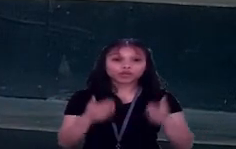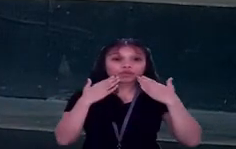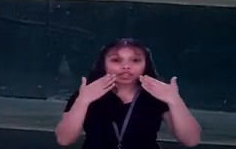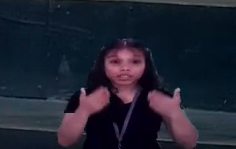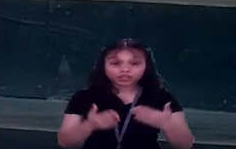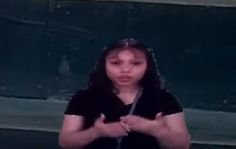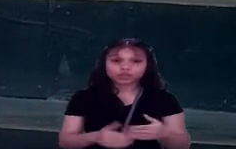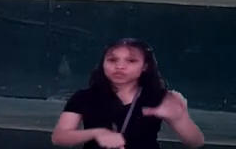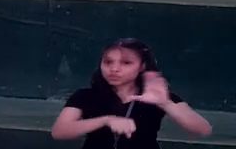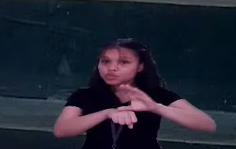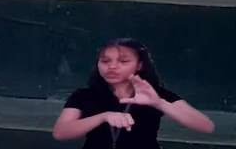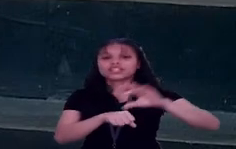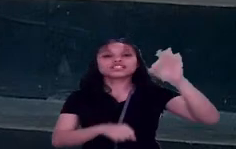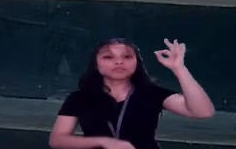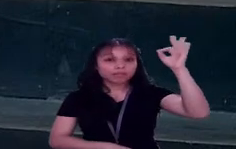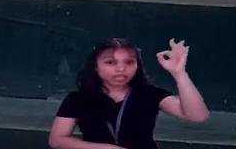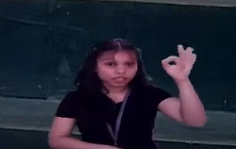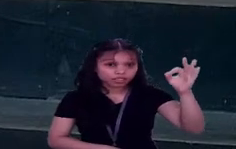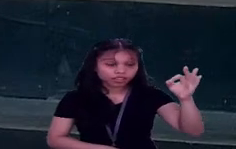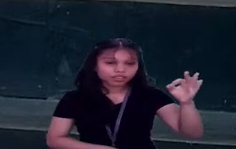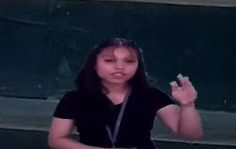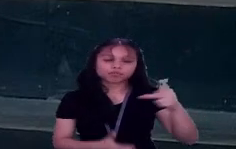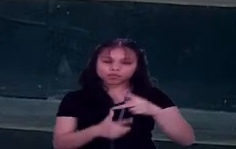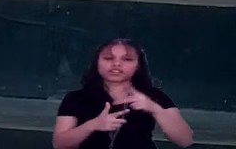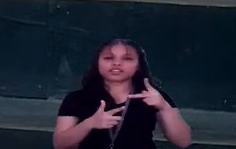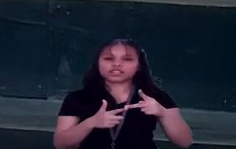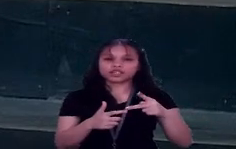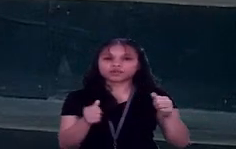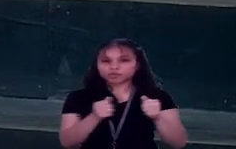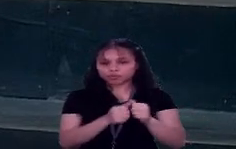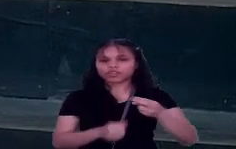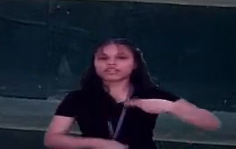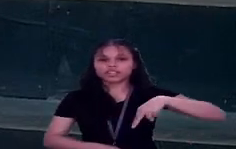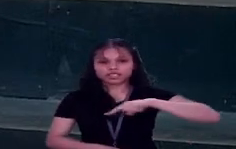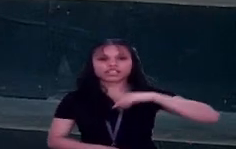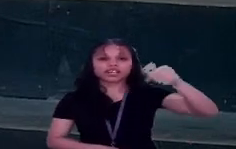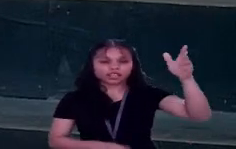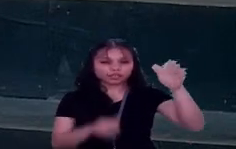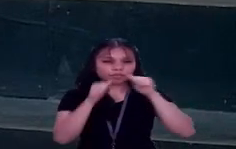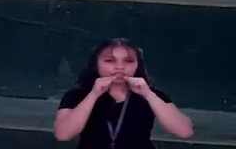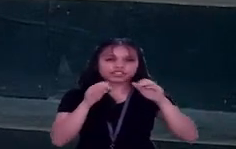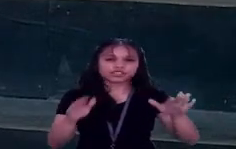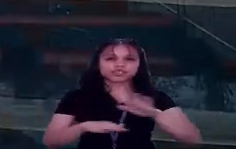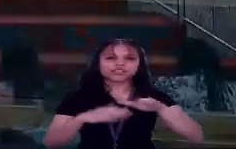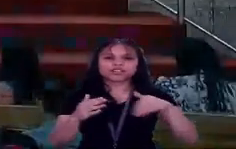again to the churches and pastors for partnering with us. Thank you, and may God bless you all.